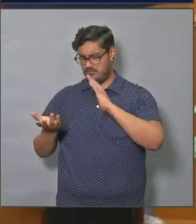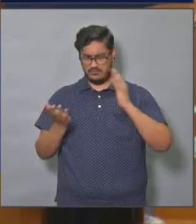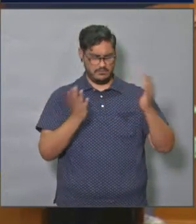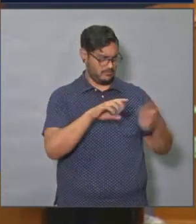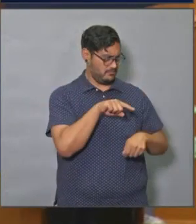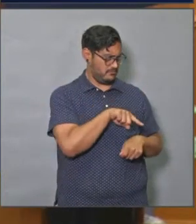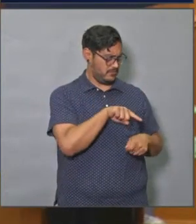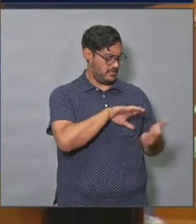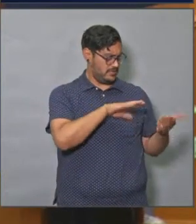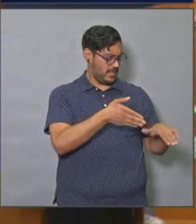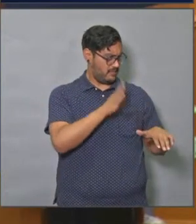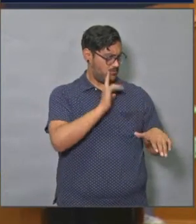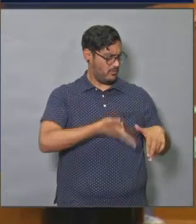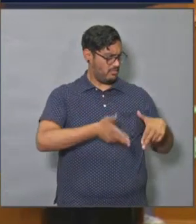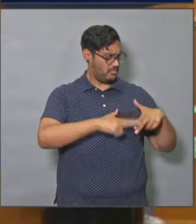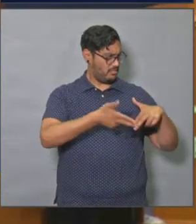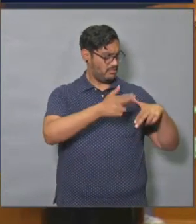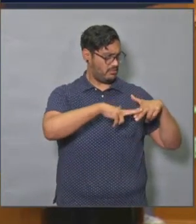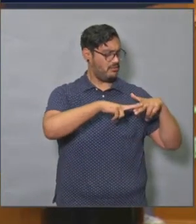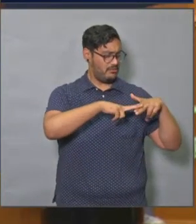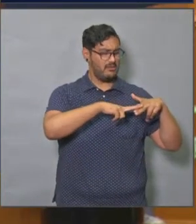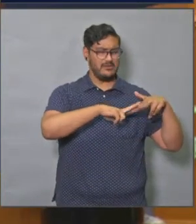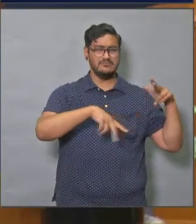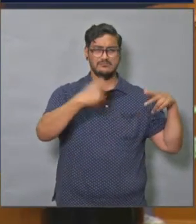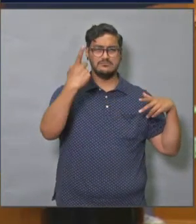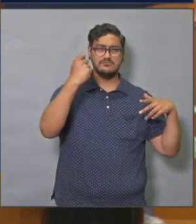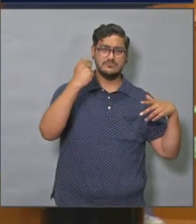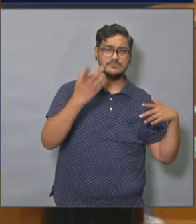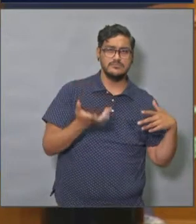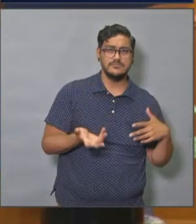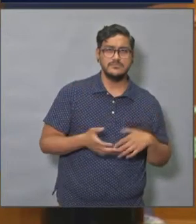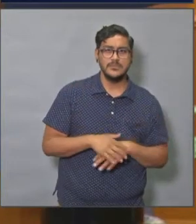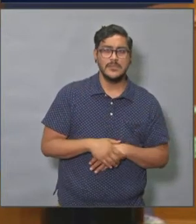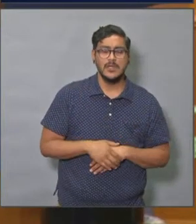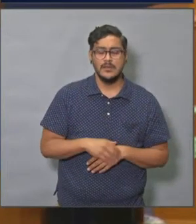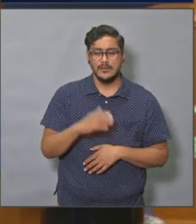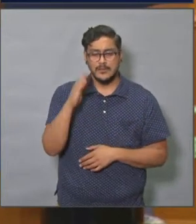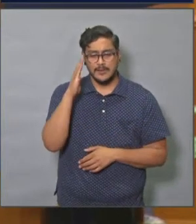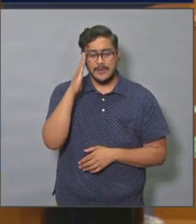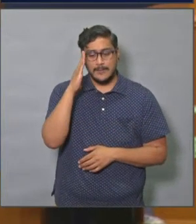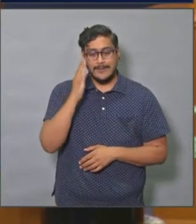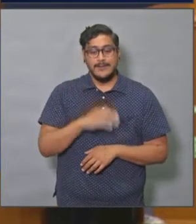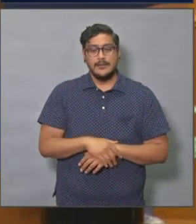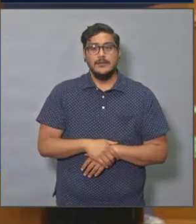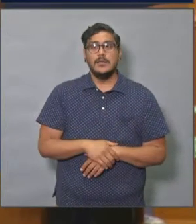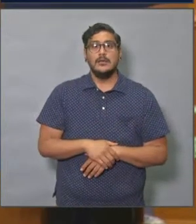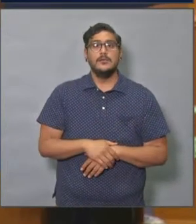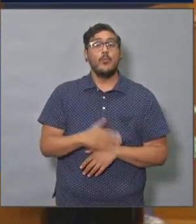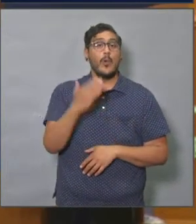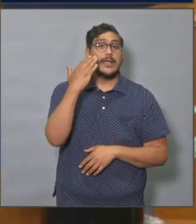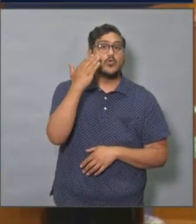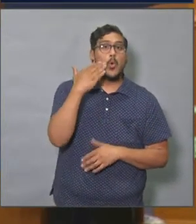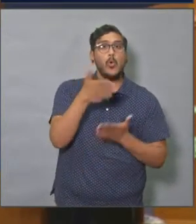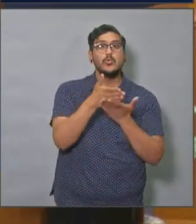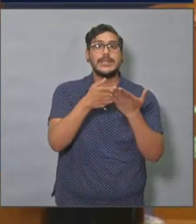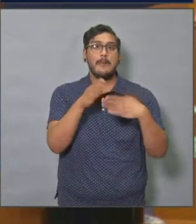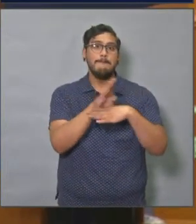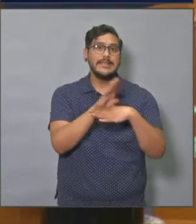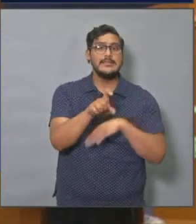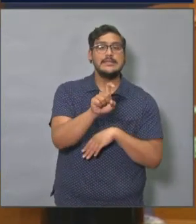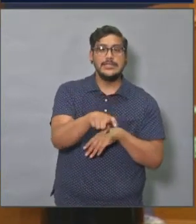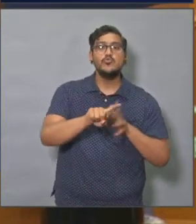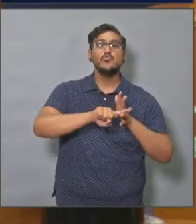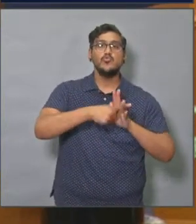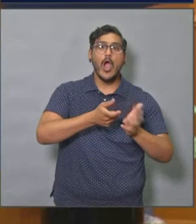before we move forward with some of the sectors that are going to be able to reopen, adhering to the protocols starting on